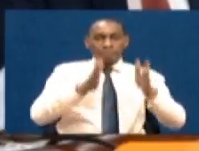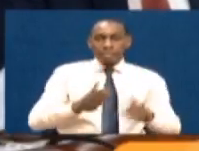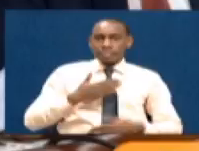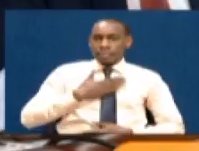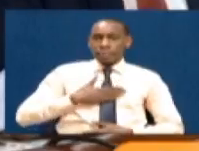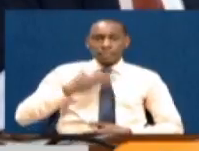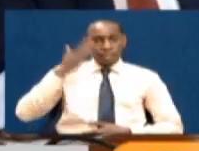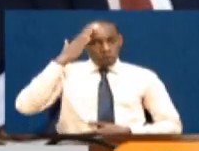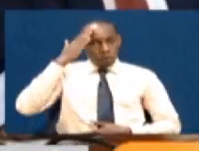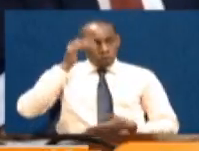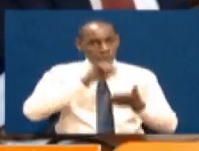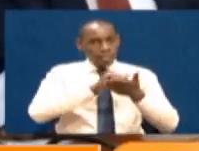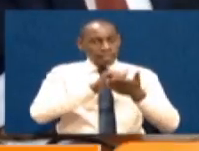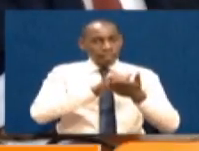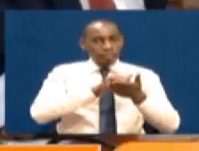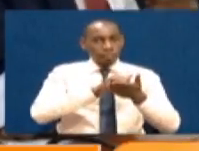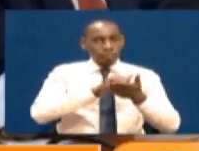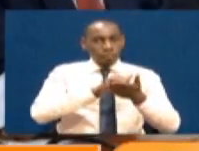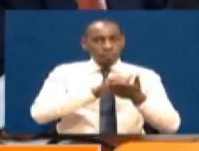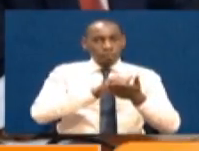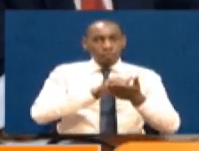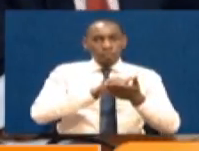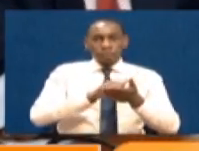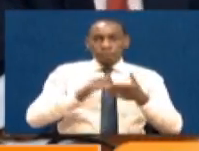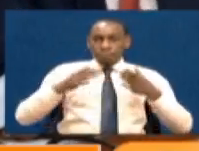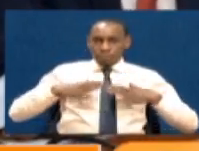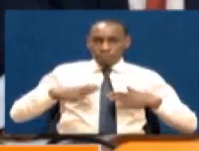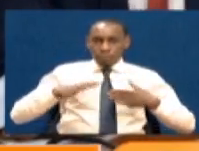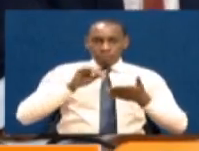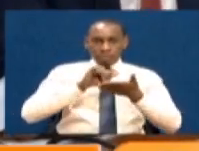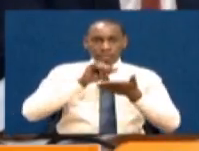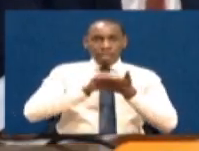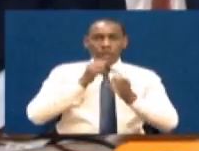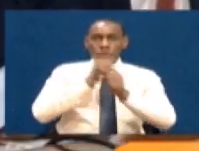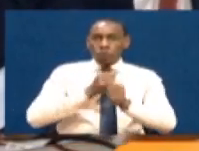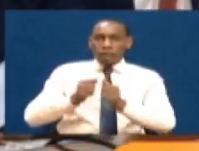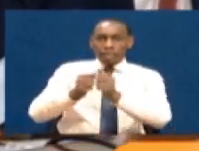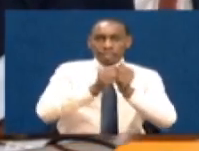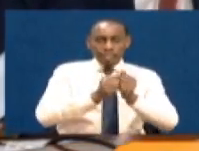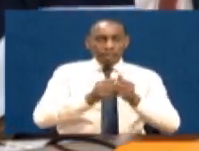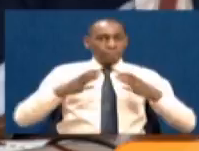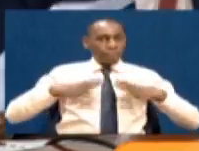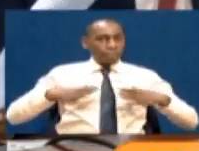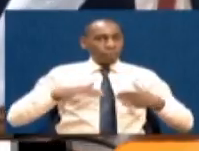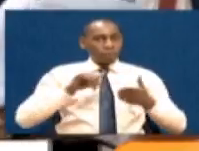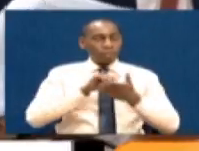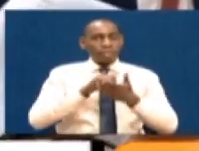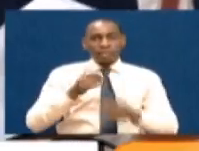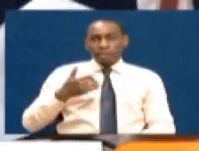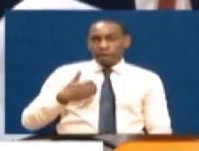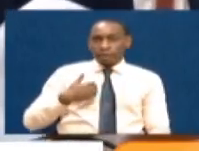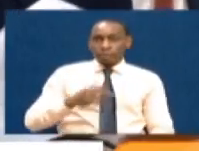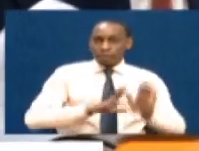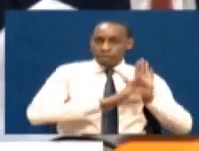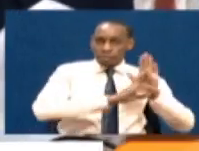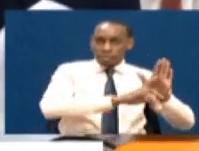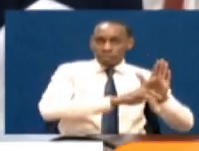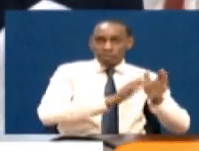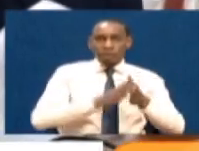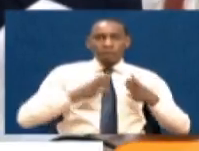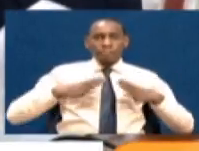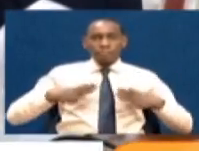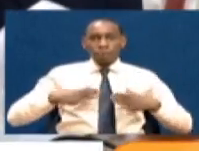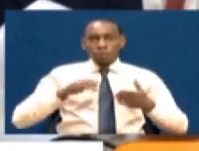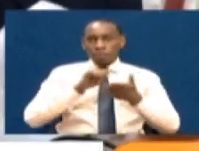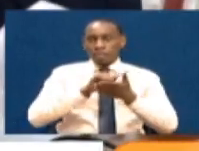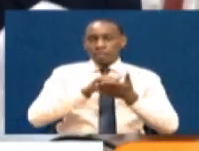bear in mind that it is human beings that you're dealing with, human beings who have representation, human